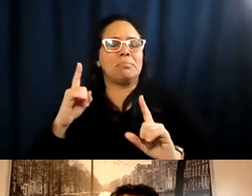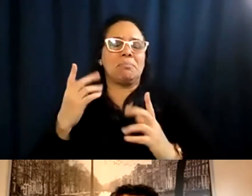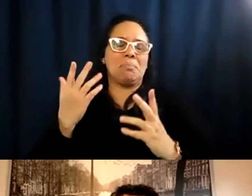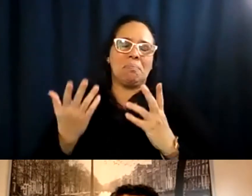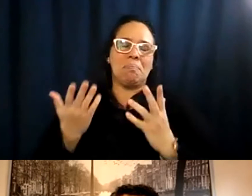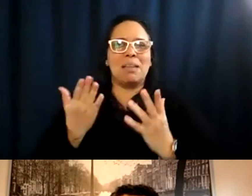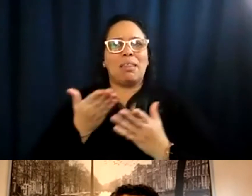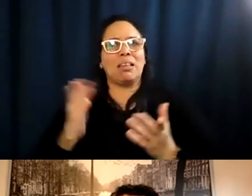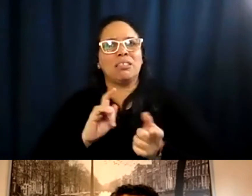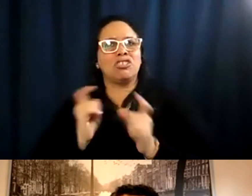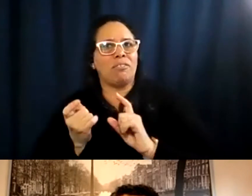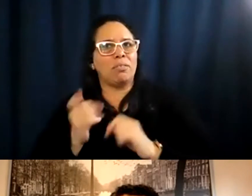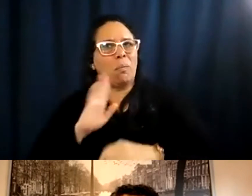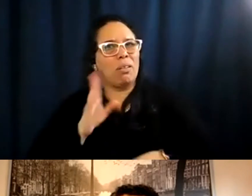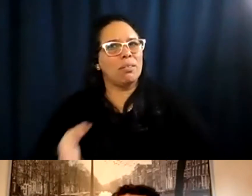shift.